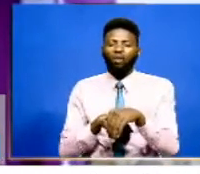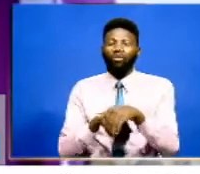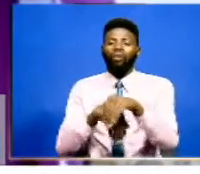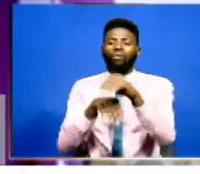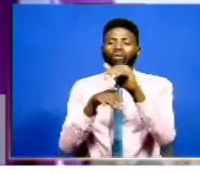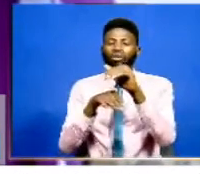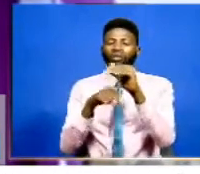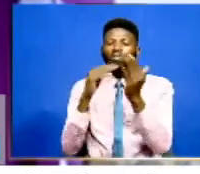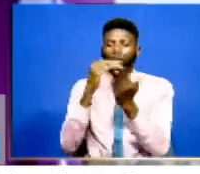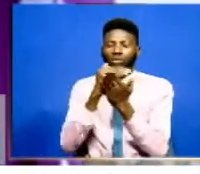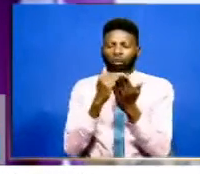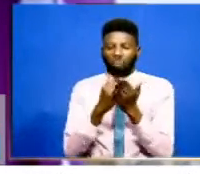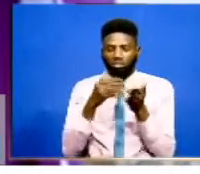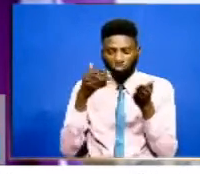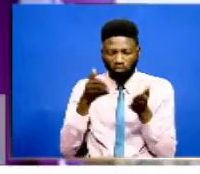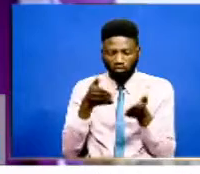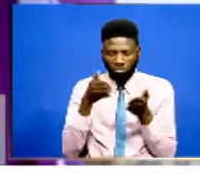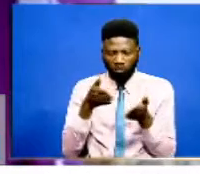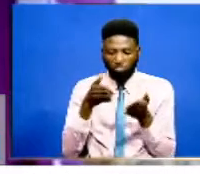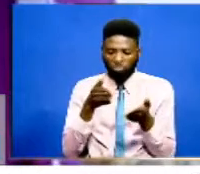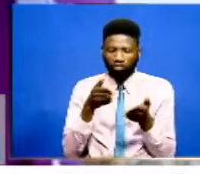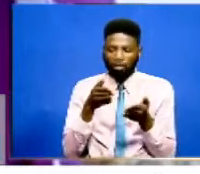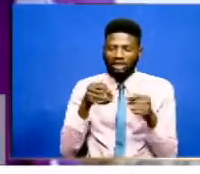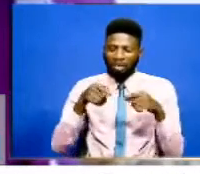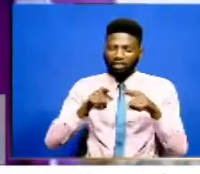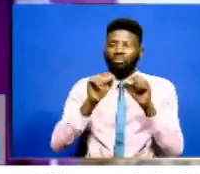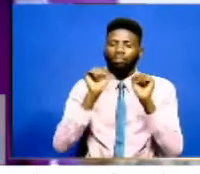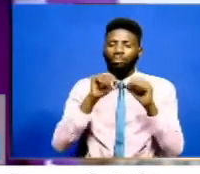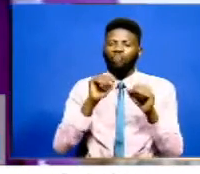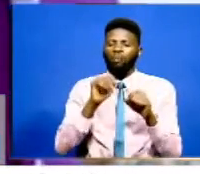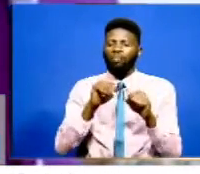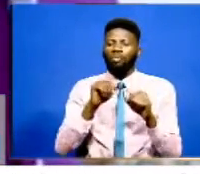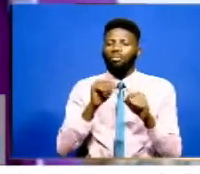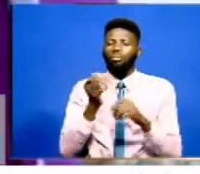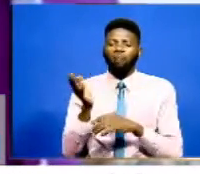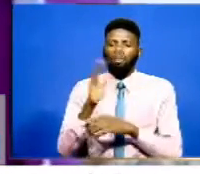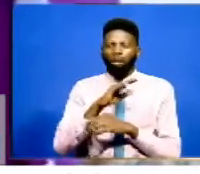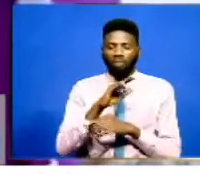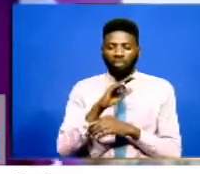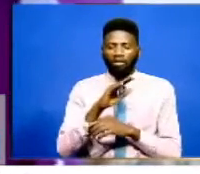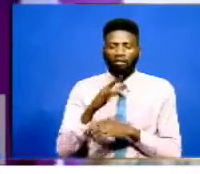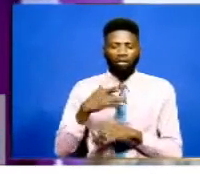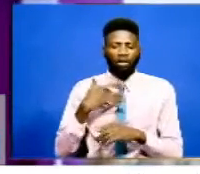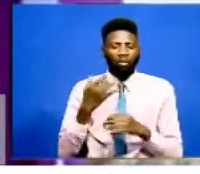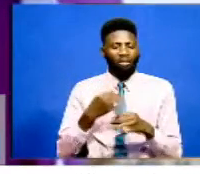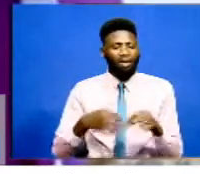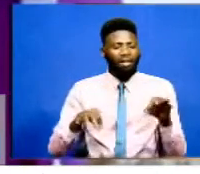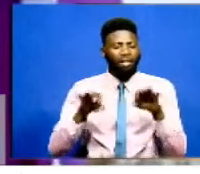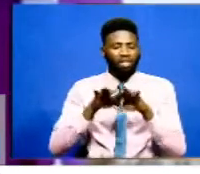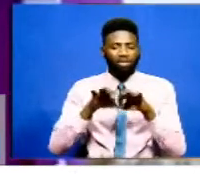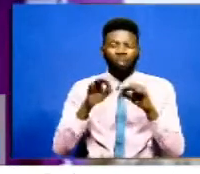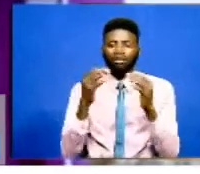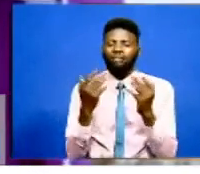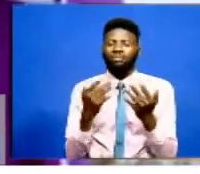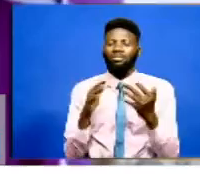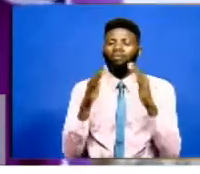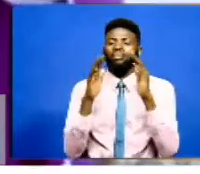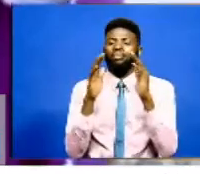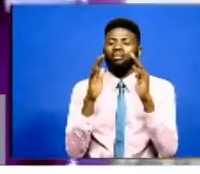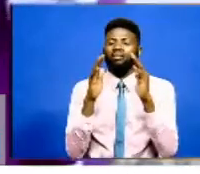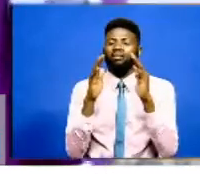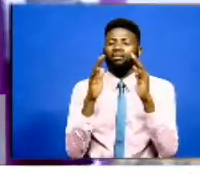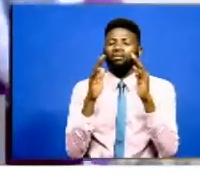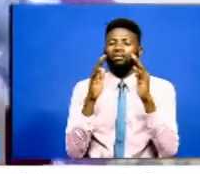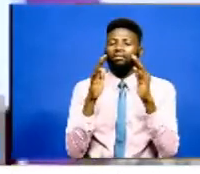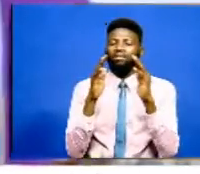observances. May they be worthy to come with minds made pure to celebrate the Paschal mystery of